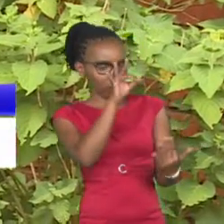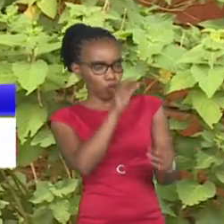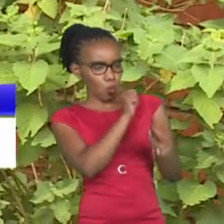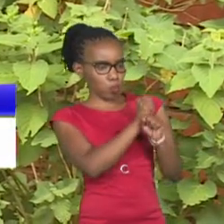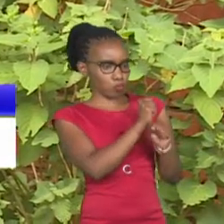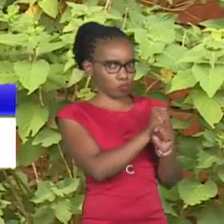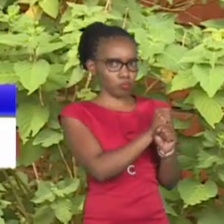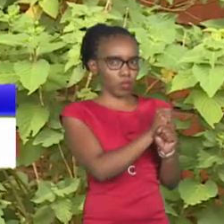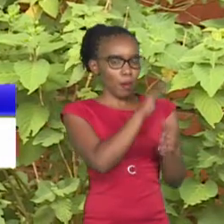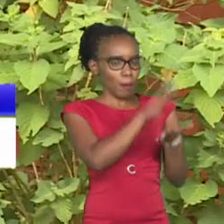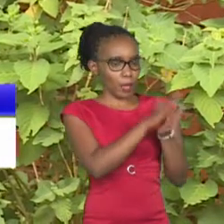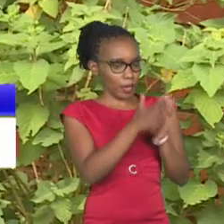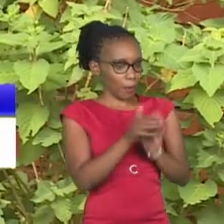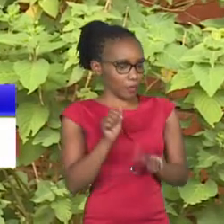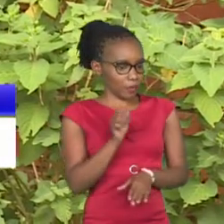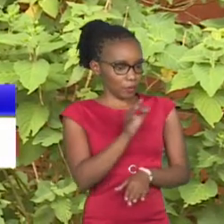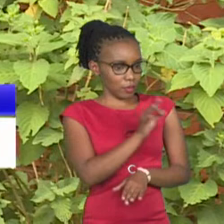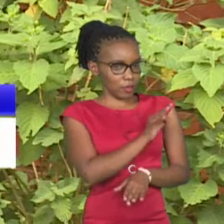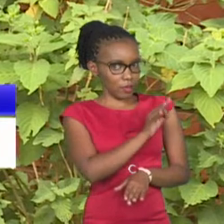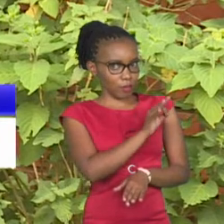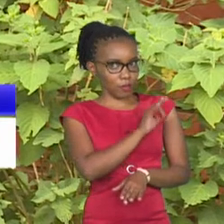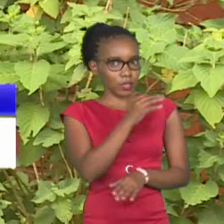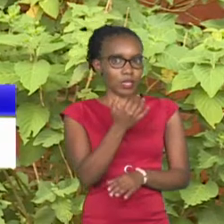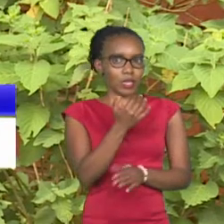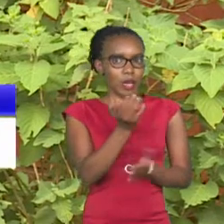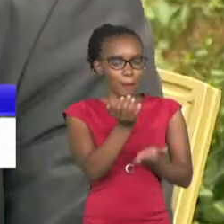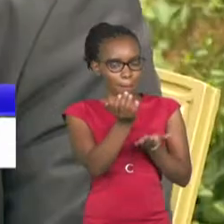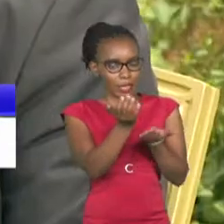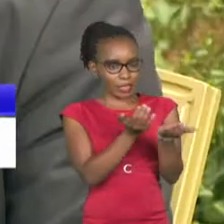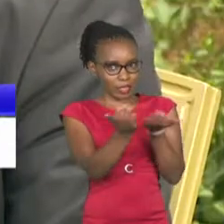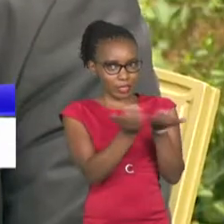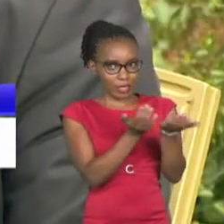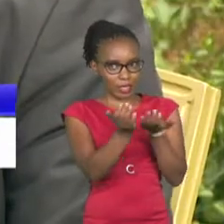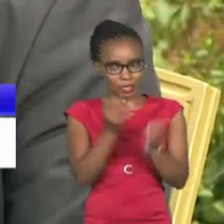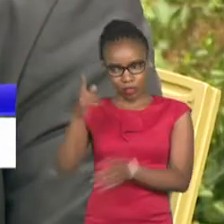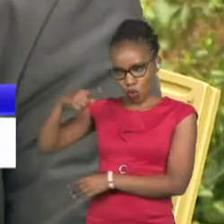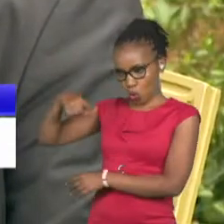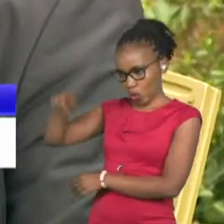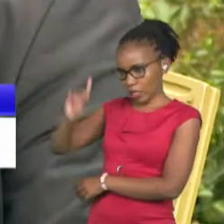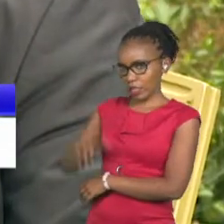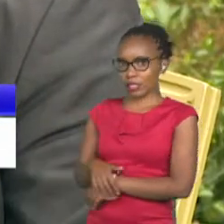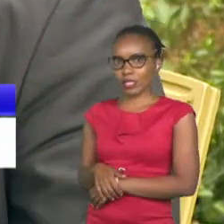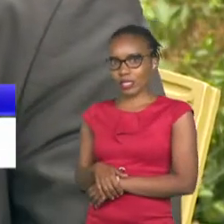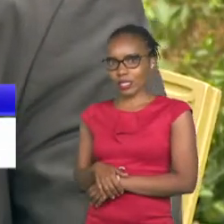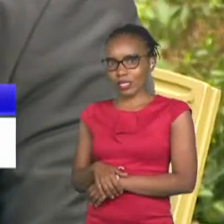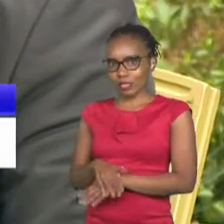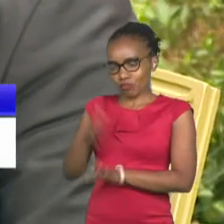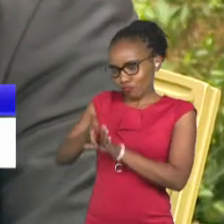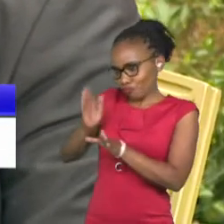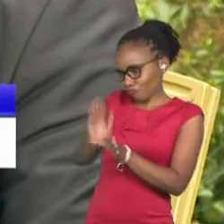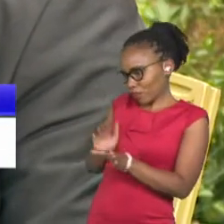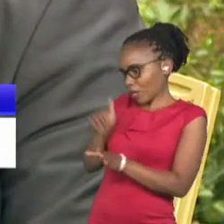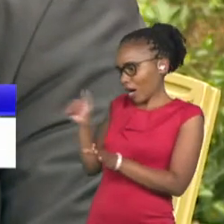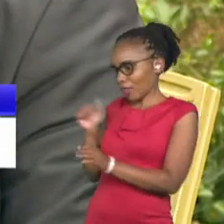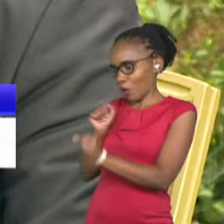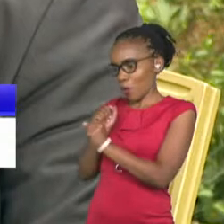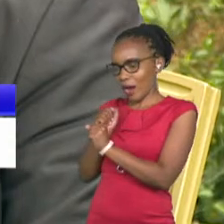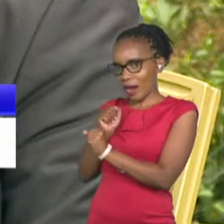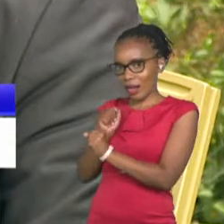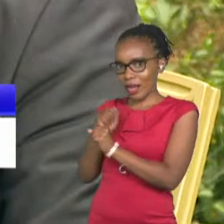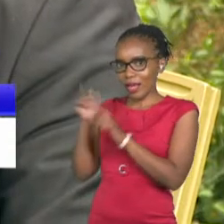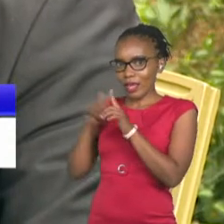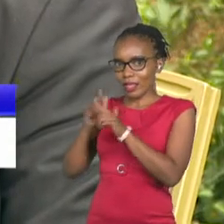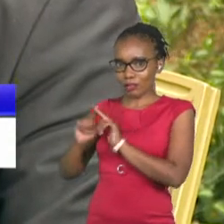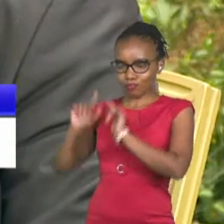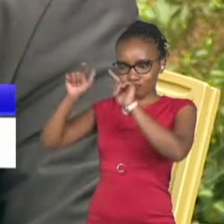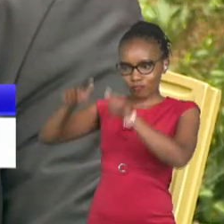become employees of a startup they started up. Correct. They left their other engagements and came